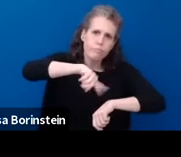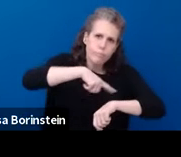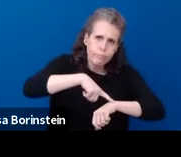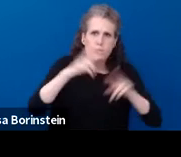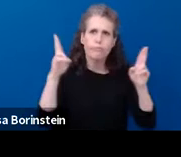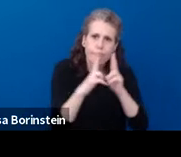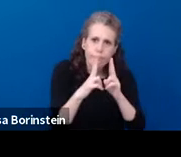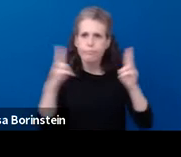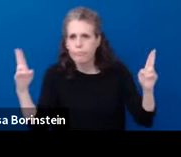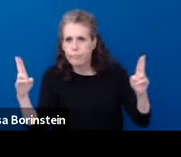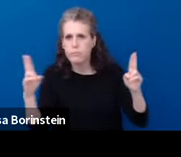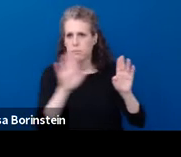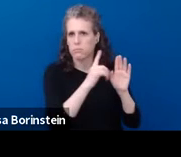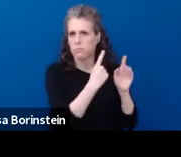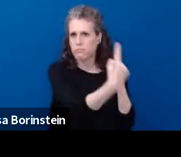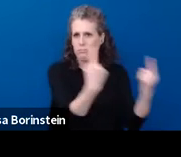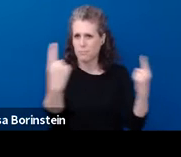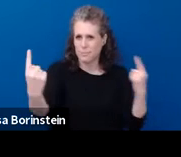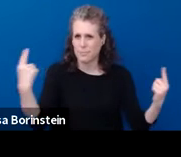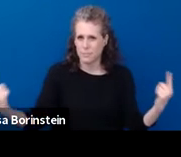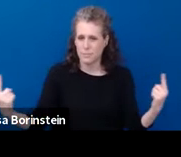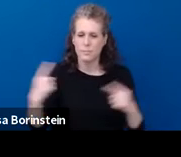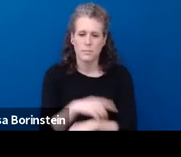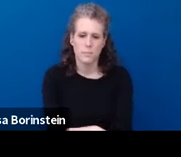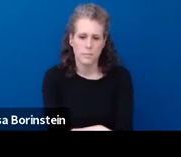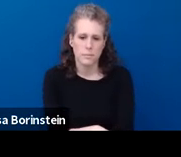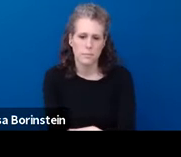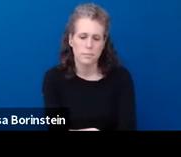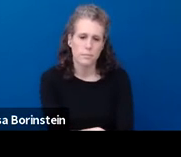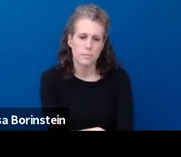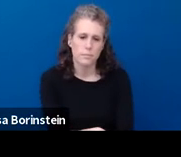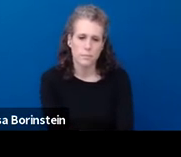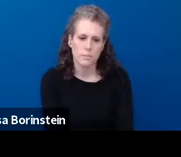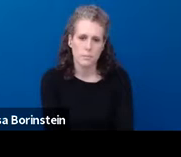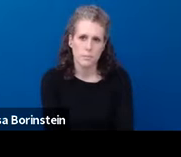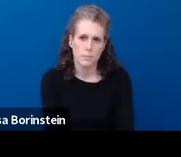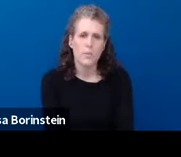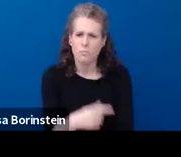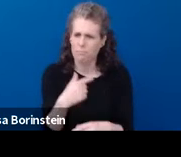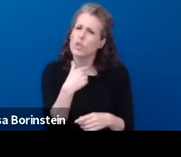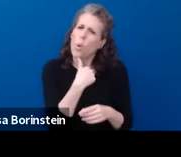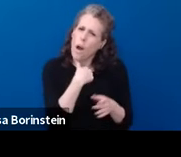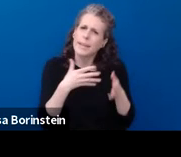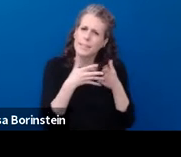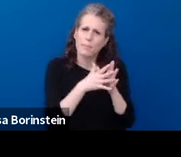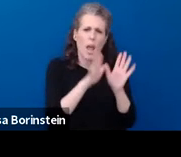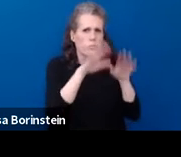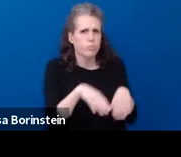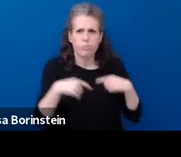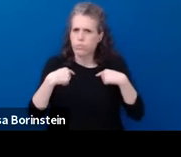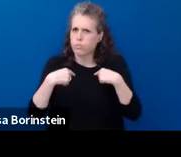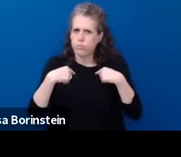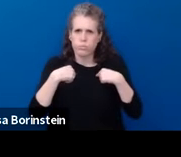I also planned it quite beforehand, so that I was flexible, that I could, because